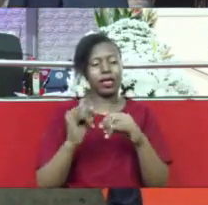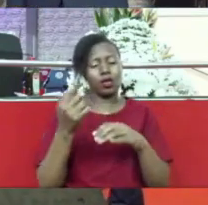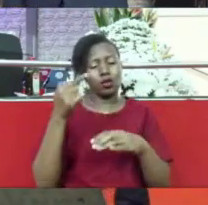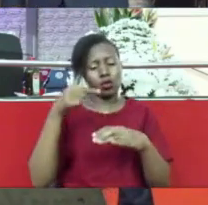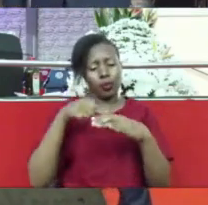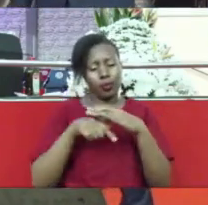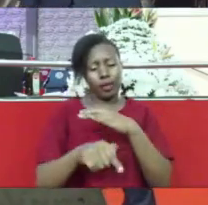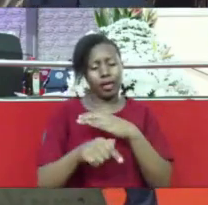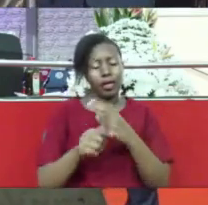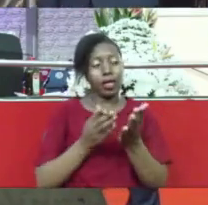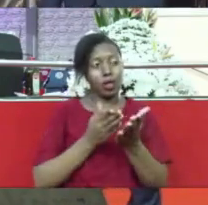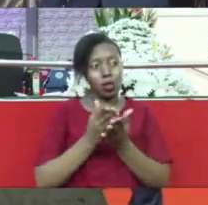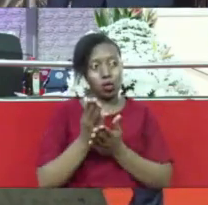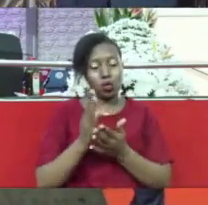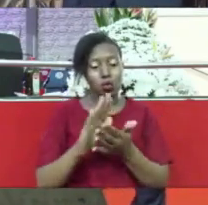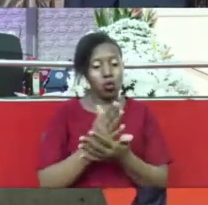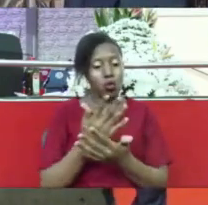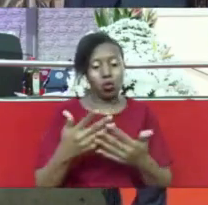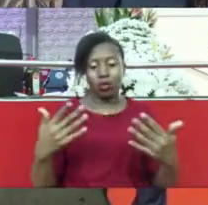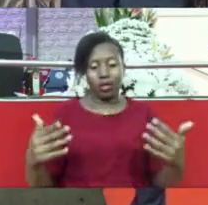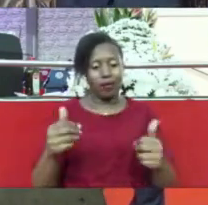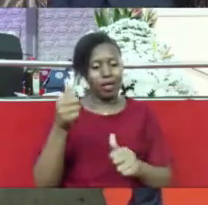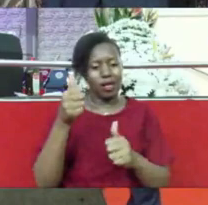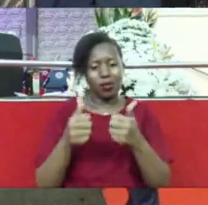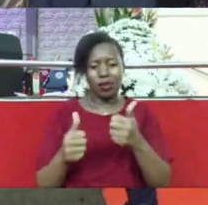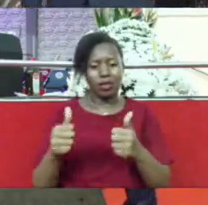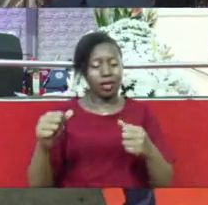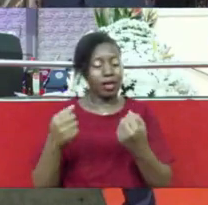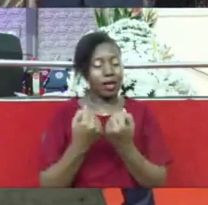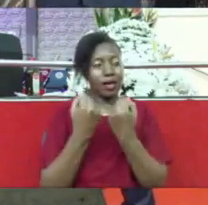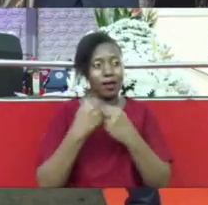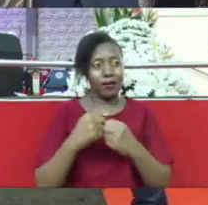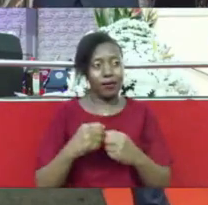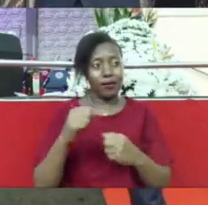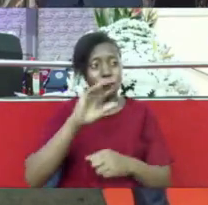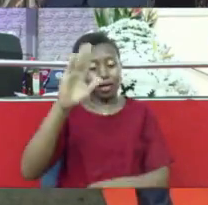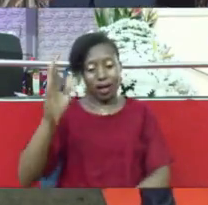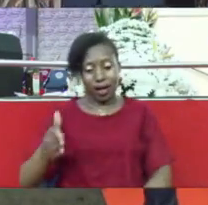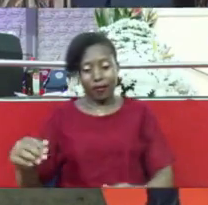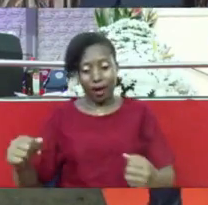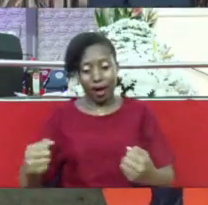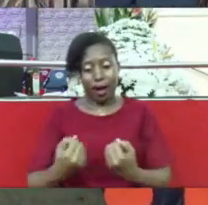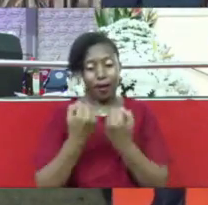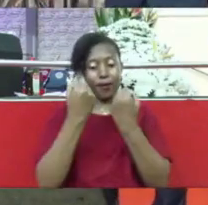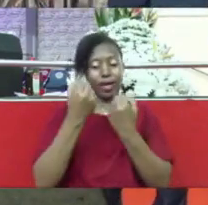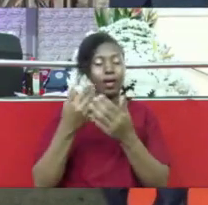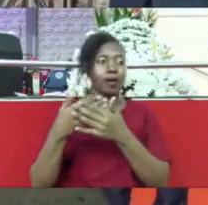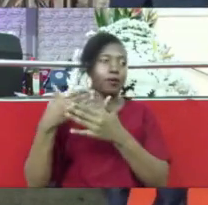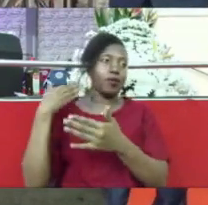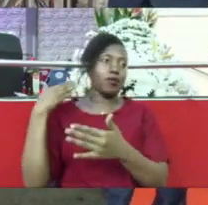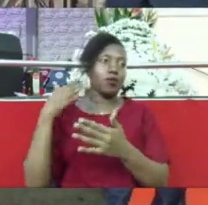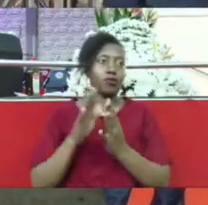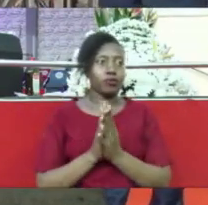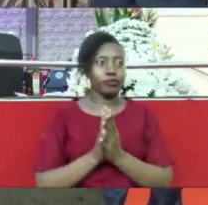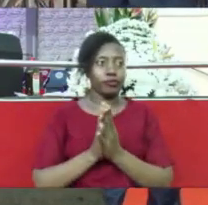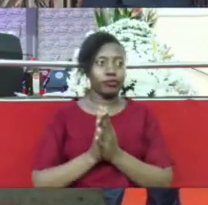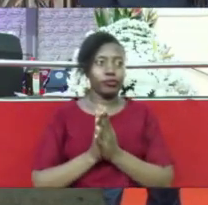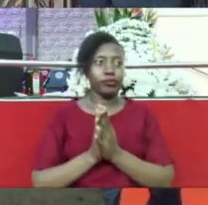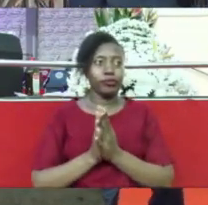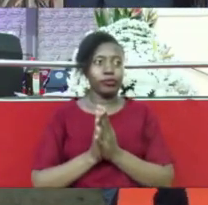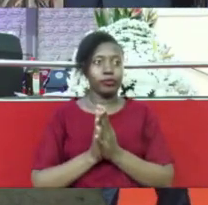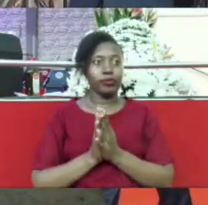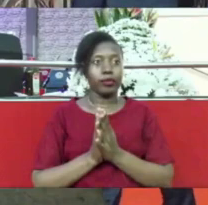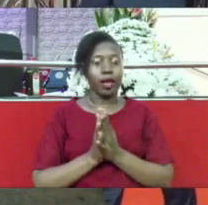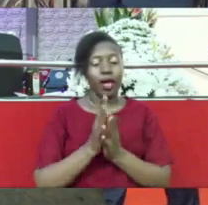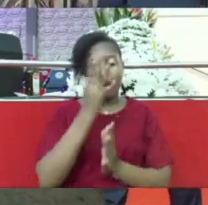penetrate something that has never had penned before. Ni kitu ambacho Yakobo alikuwa anajaribu kupenyeza ambacho hakijatendeka kabla. No